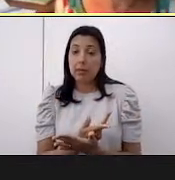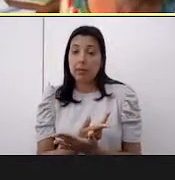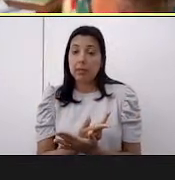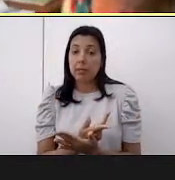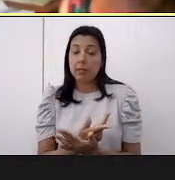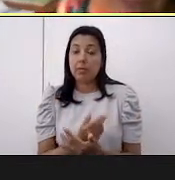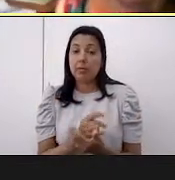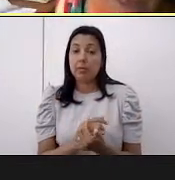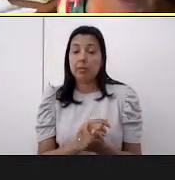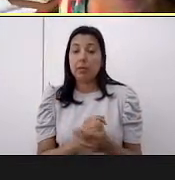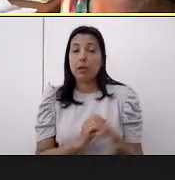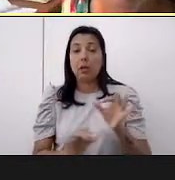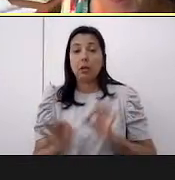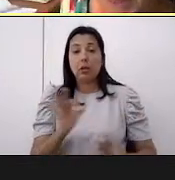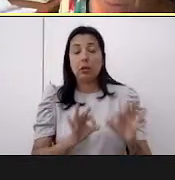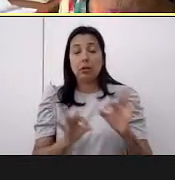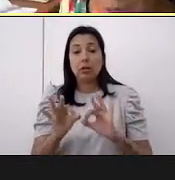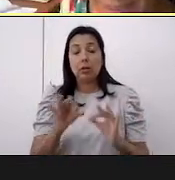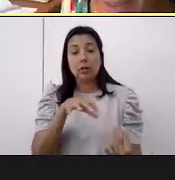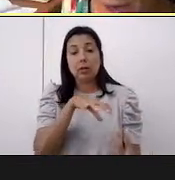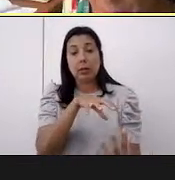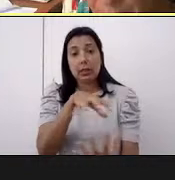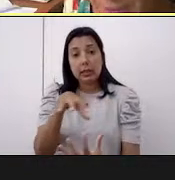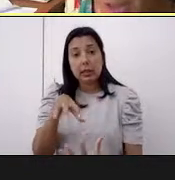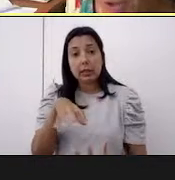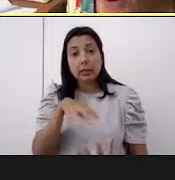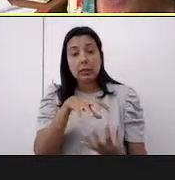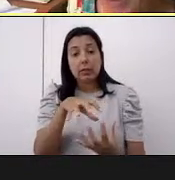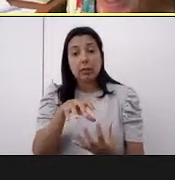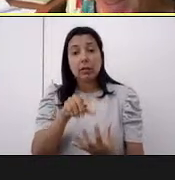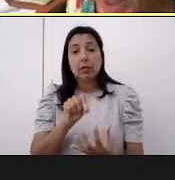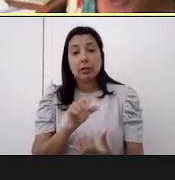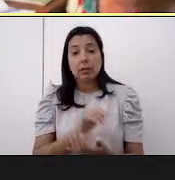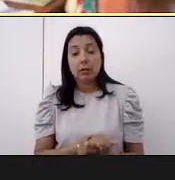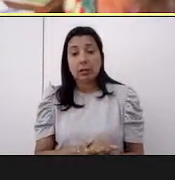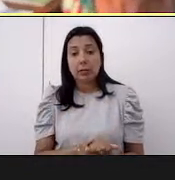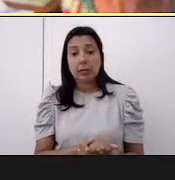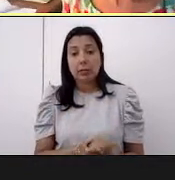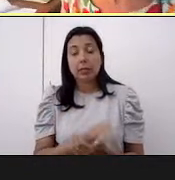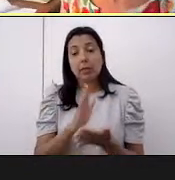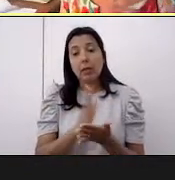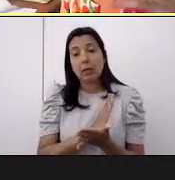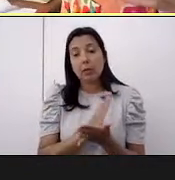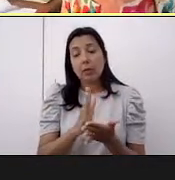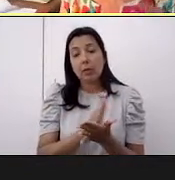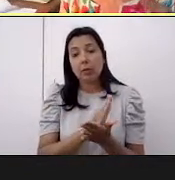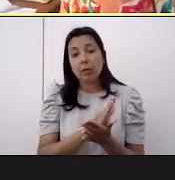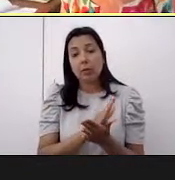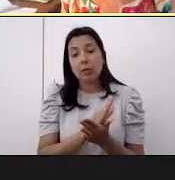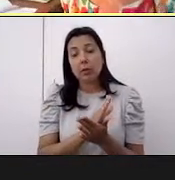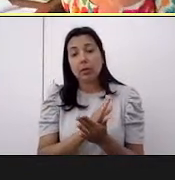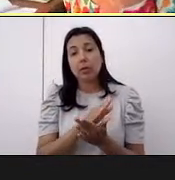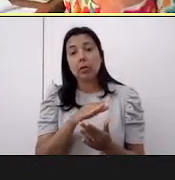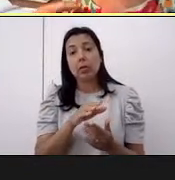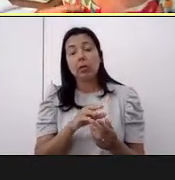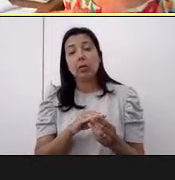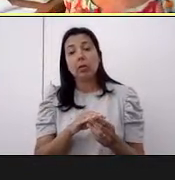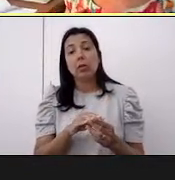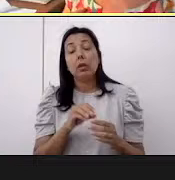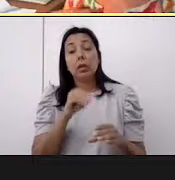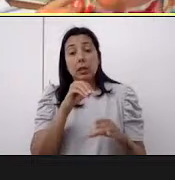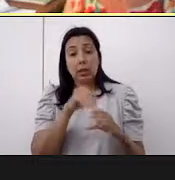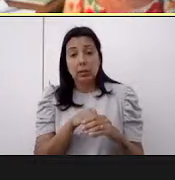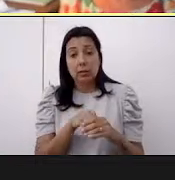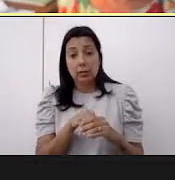organizations themselves, with some international organization having a kind